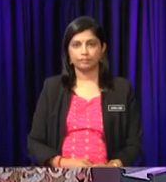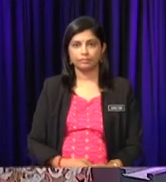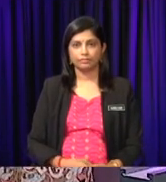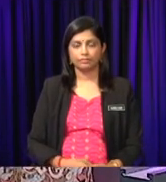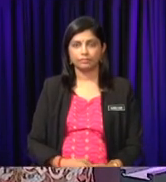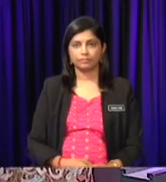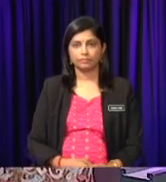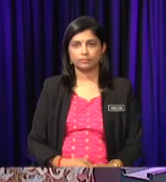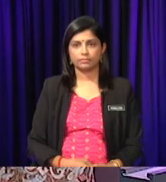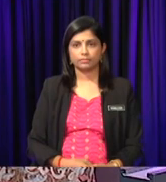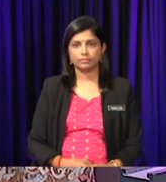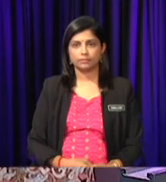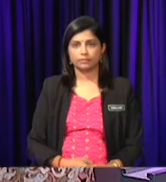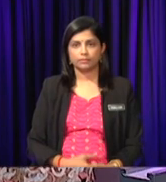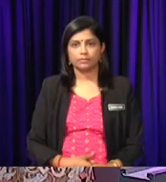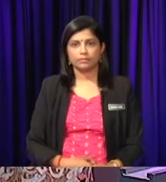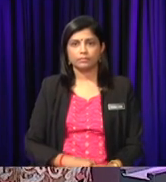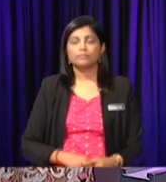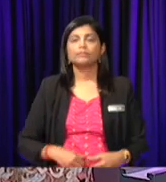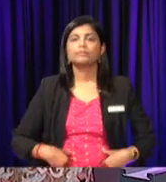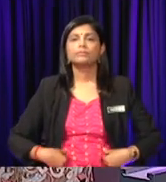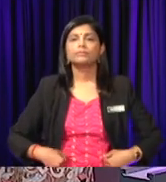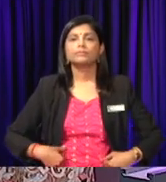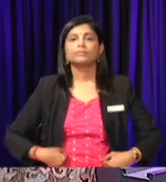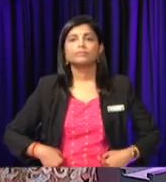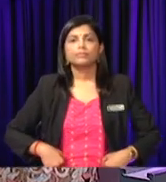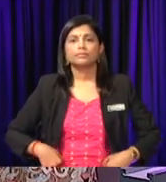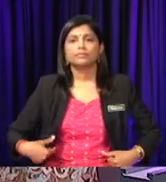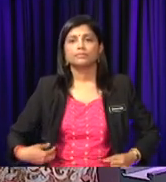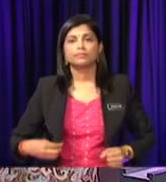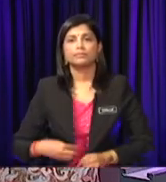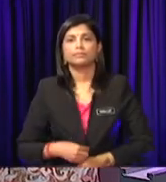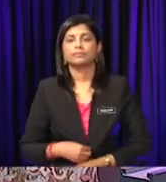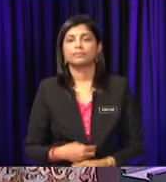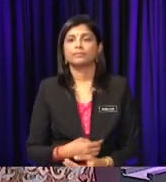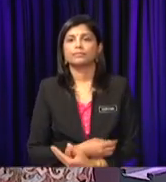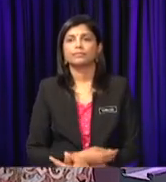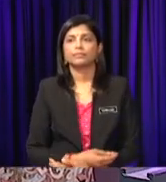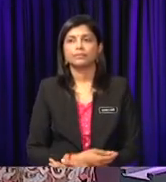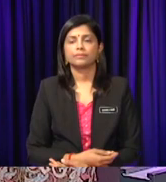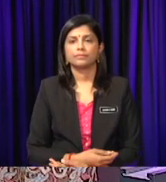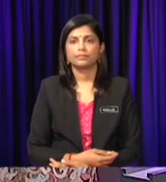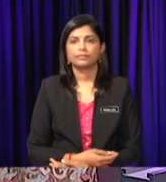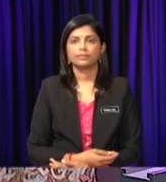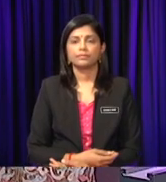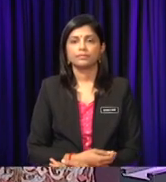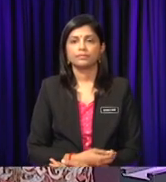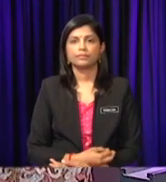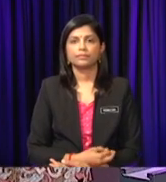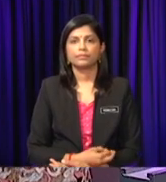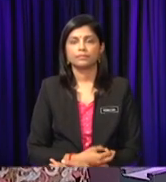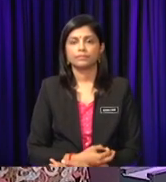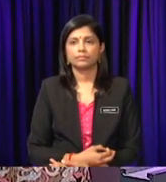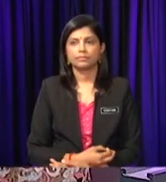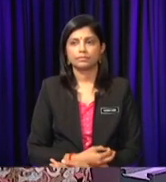our in-house training, okay, given by trainers, and the trainers got the information